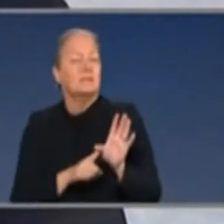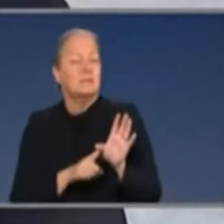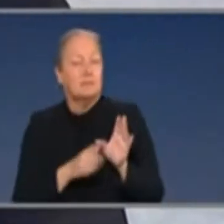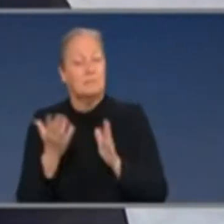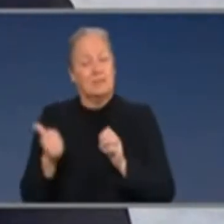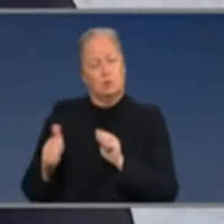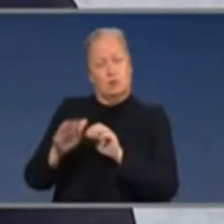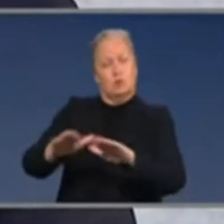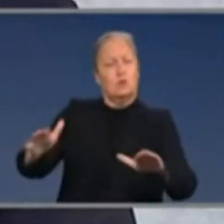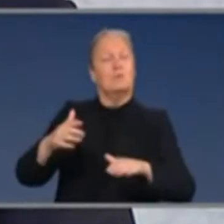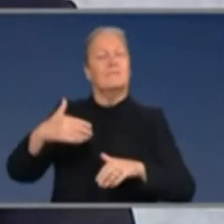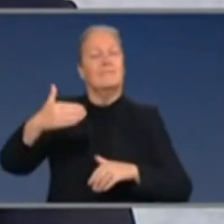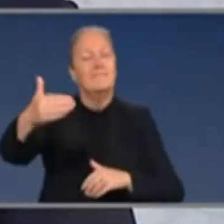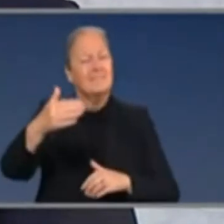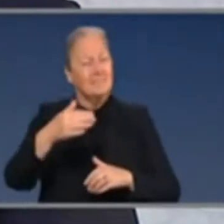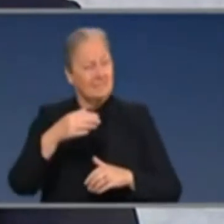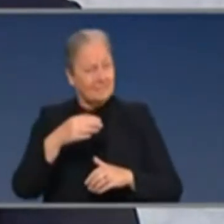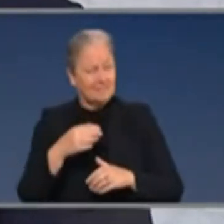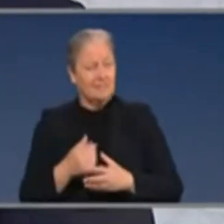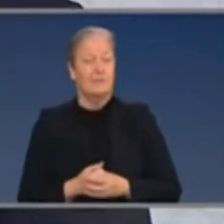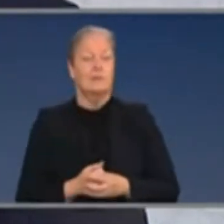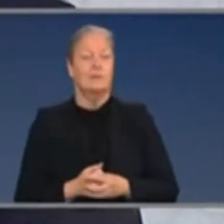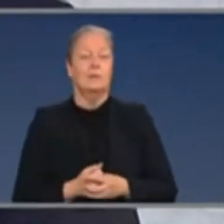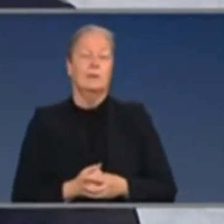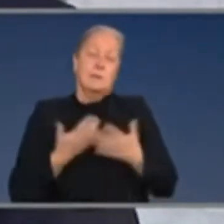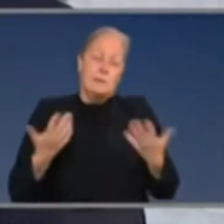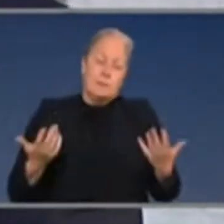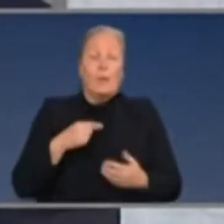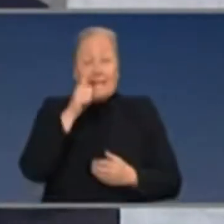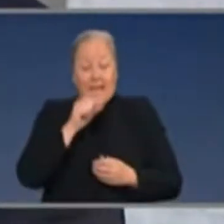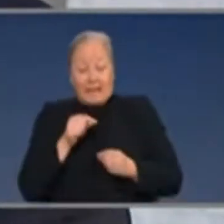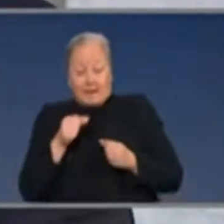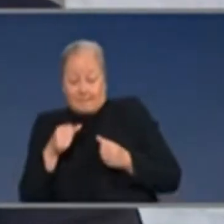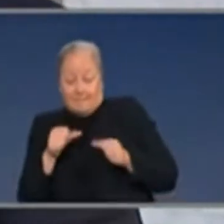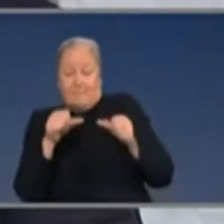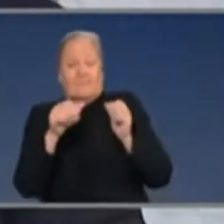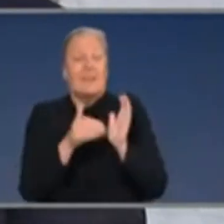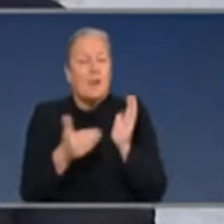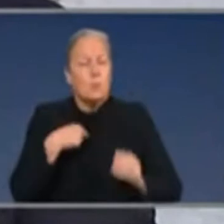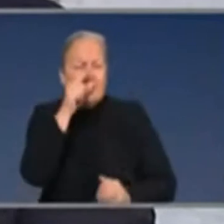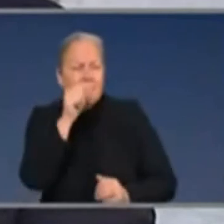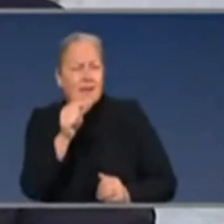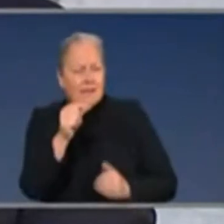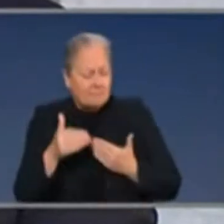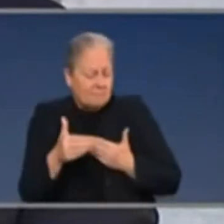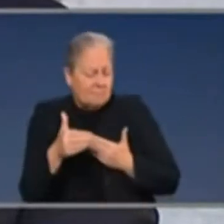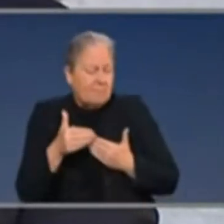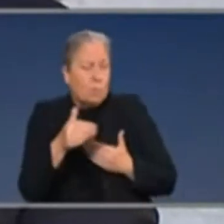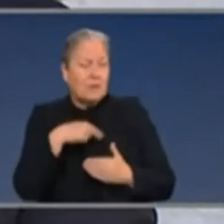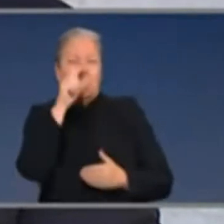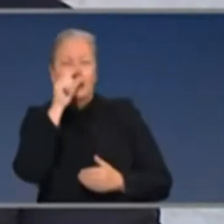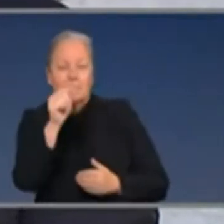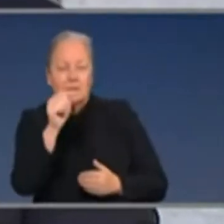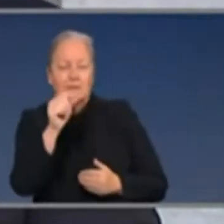their children's sake, to not be facing those same rates? There are gains that can be made now, but I mean, Ken, you might want to comment on this as well. There are gains that can be made